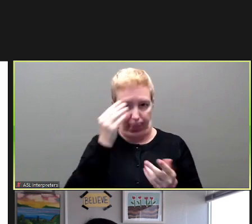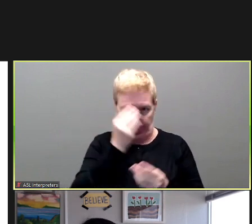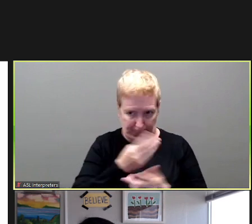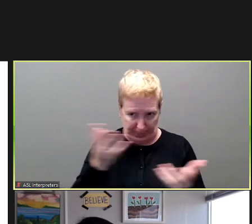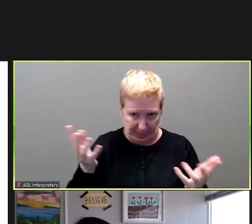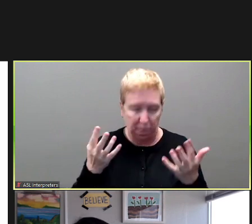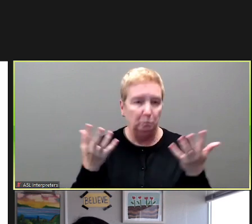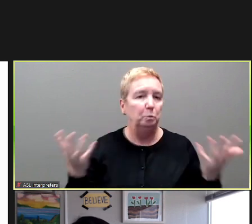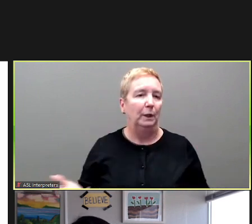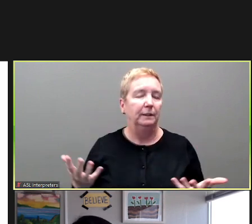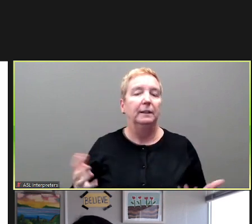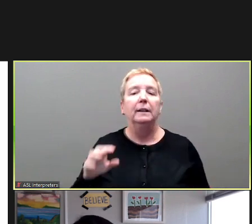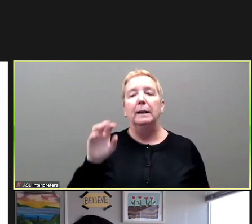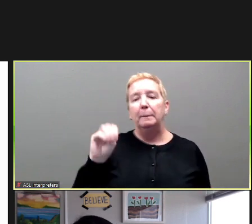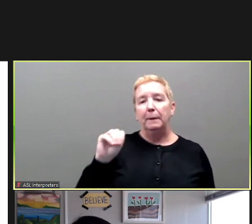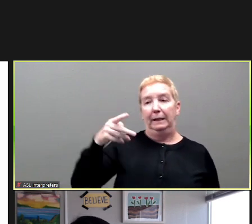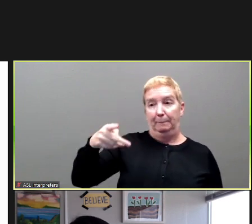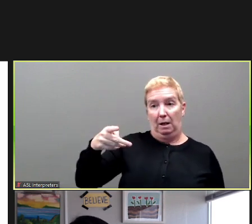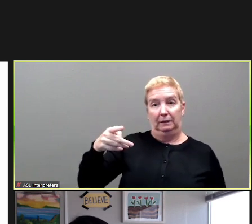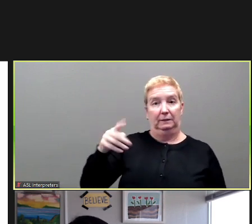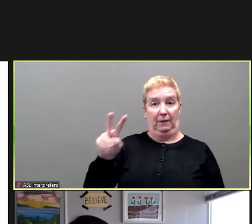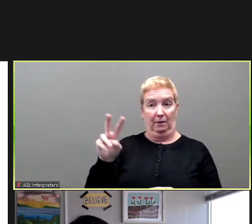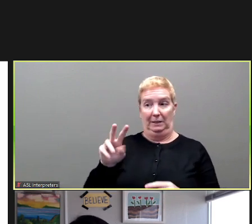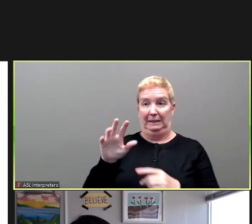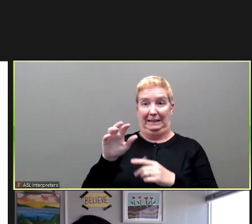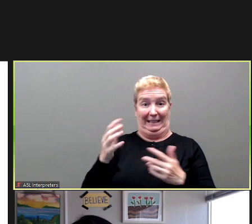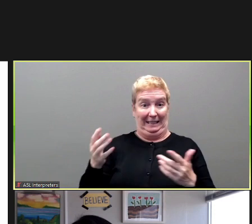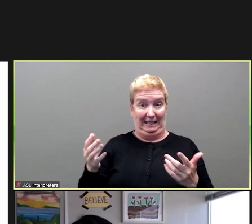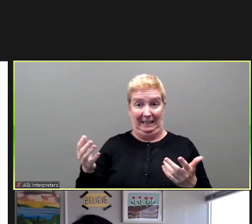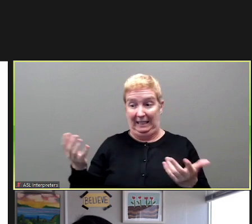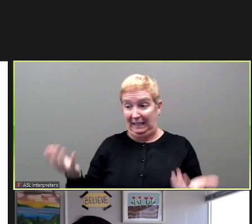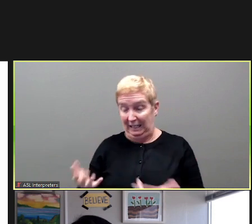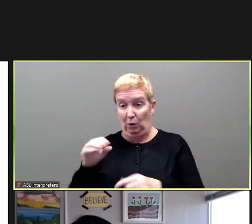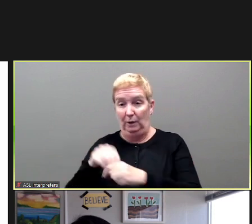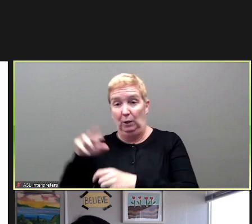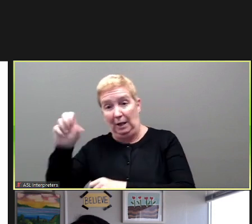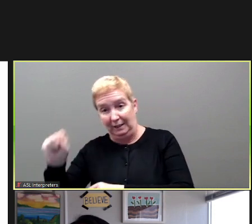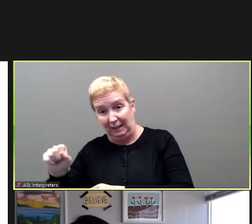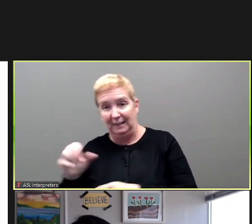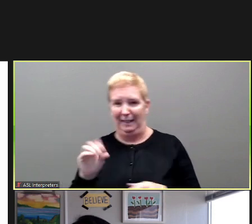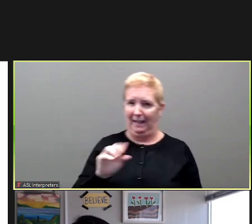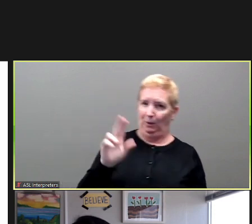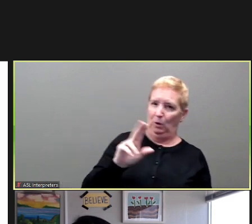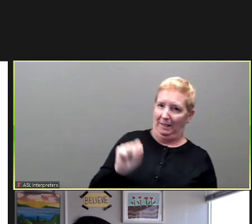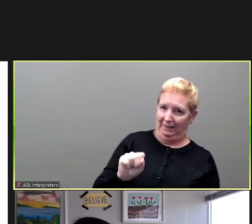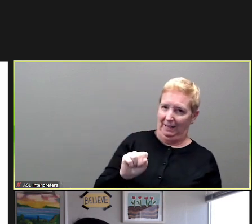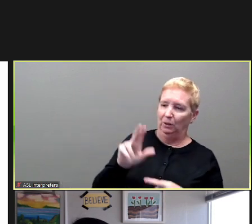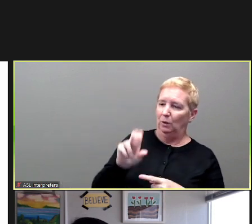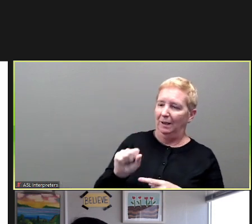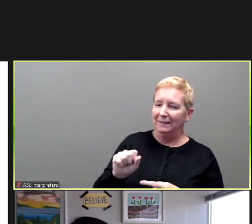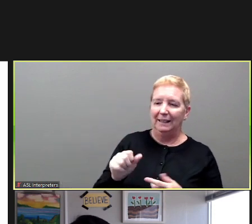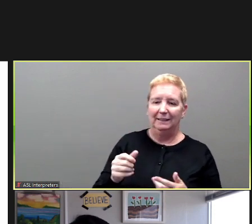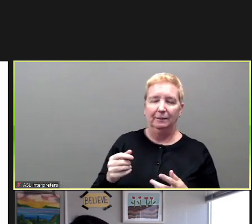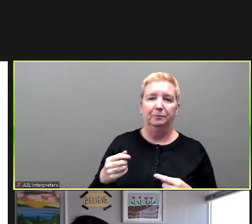see here, the monkeypox cases in the US and New Mexico here on the right-hand side. We have